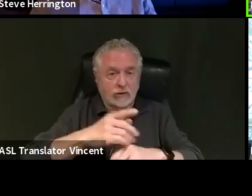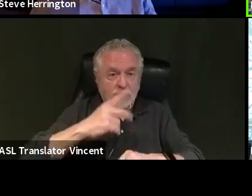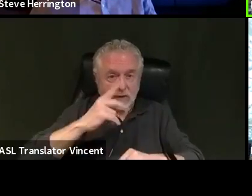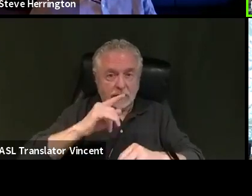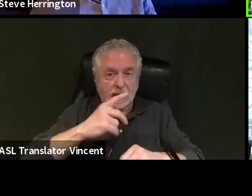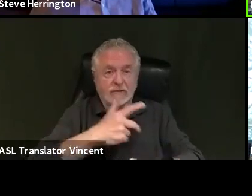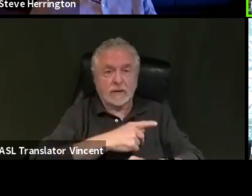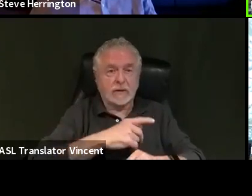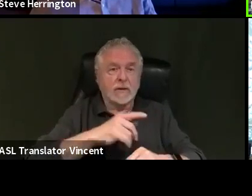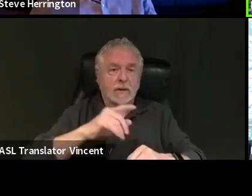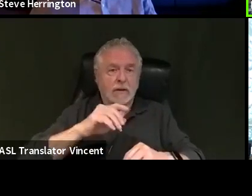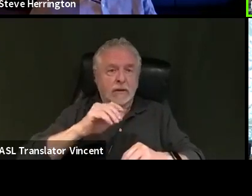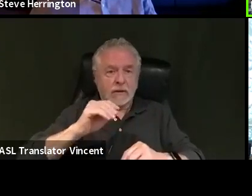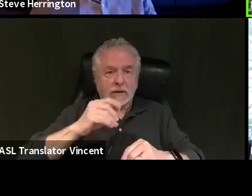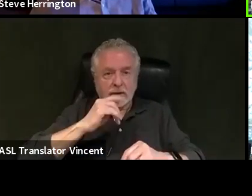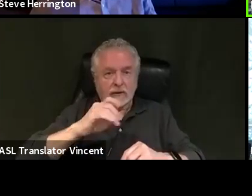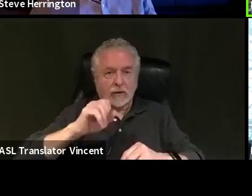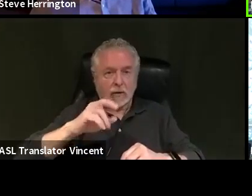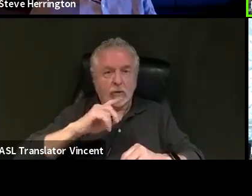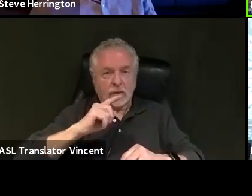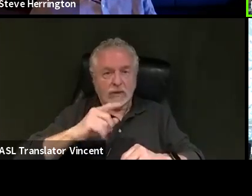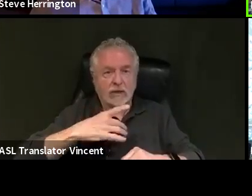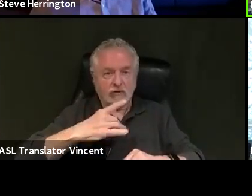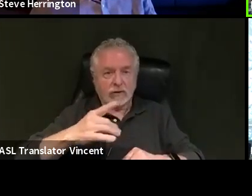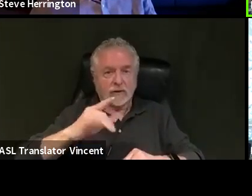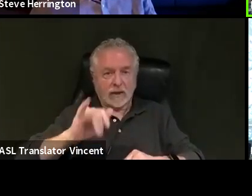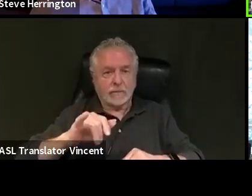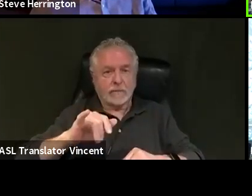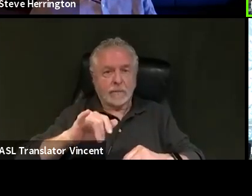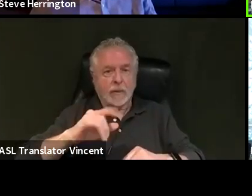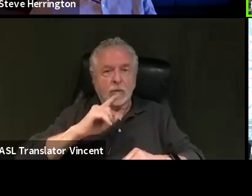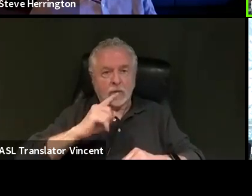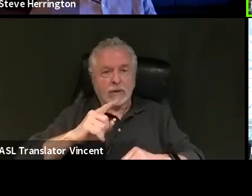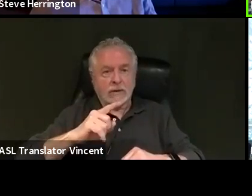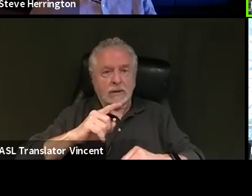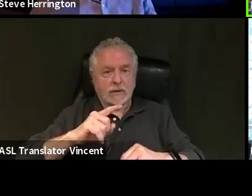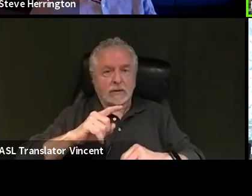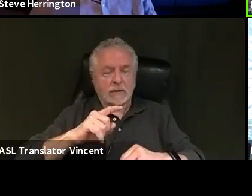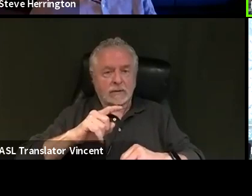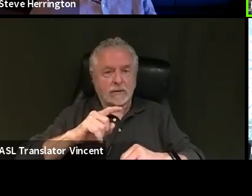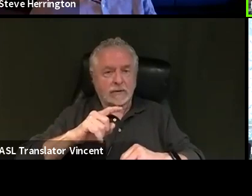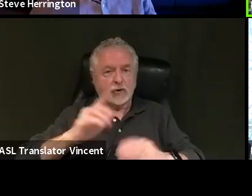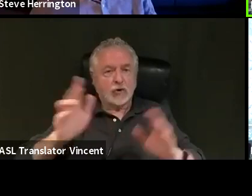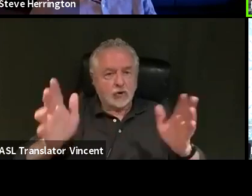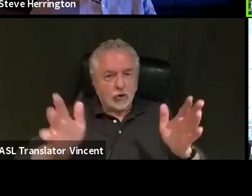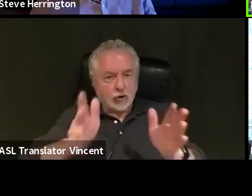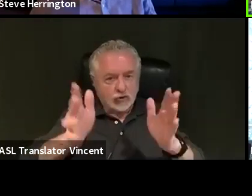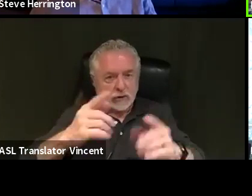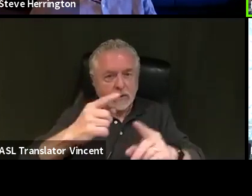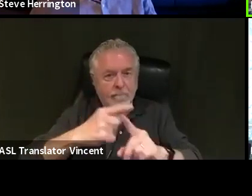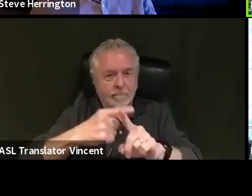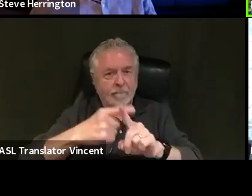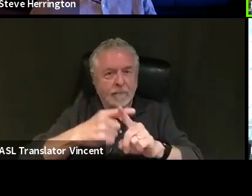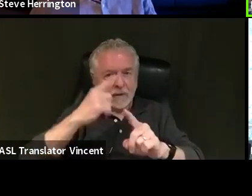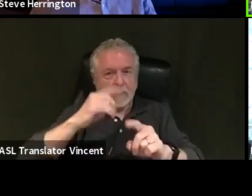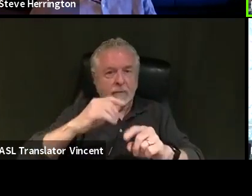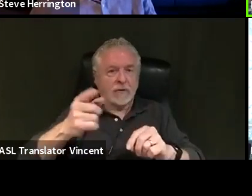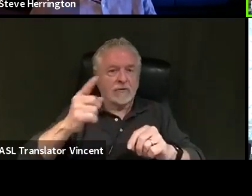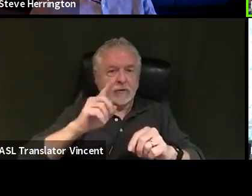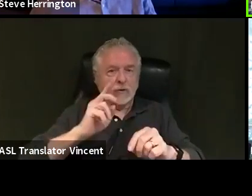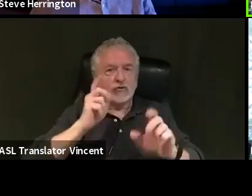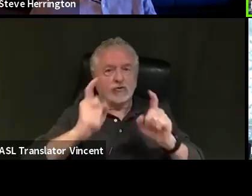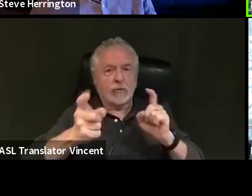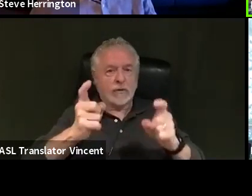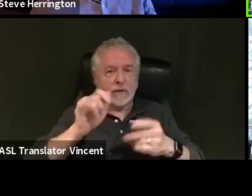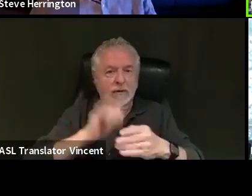to get vaccinated, many of the kids are really interested. And that's been really, I feel like, encouraging. And I'm sure in many ways contributed